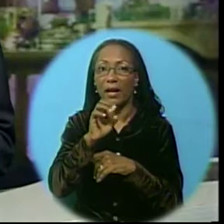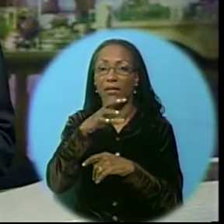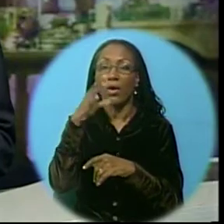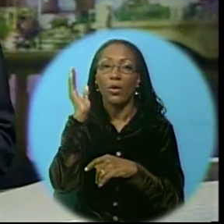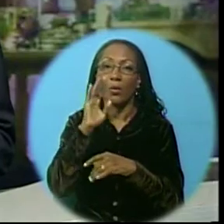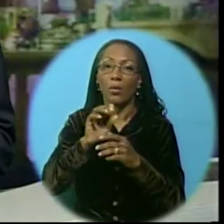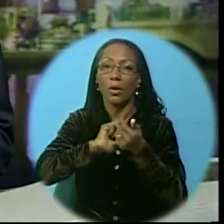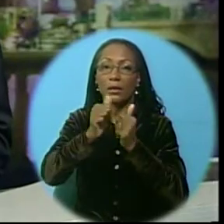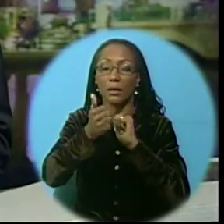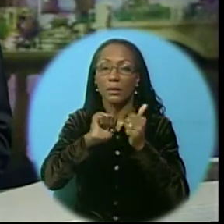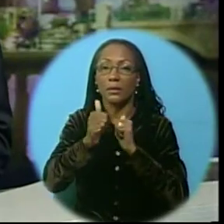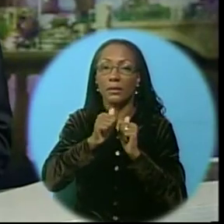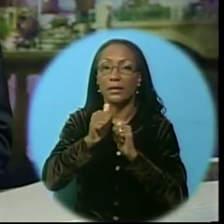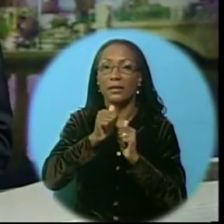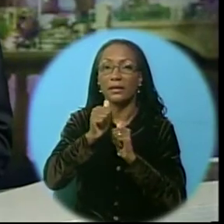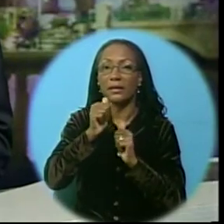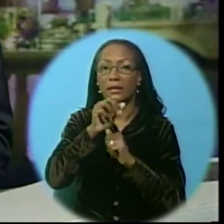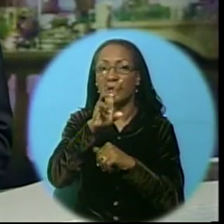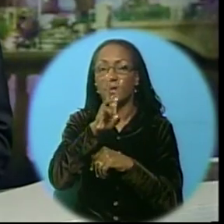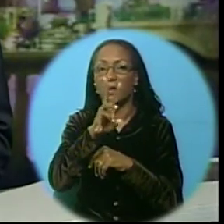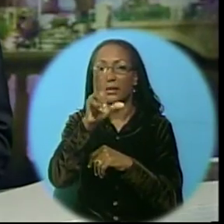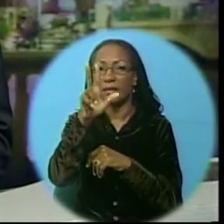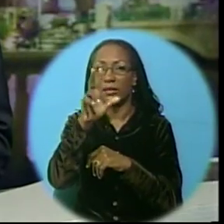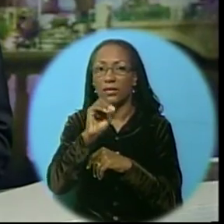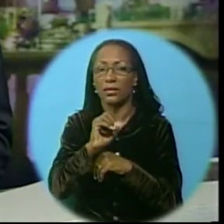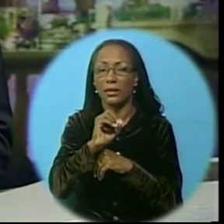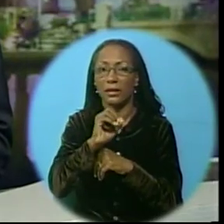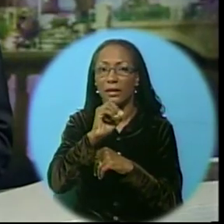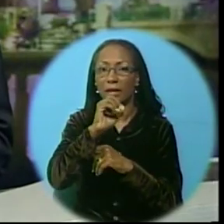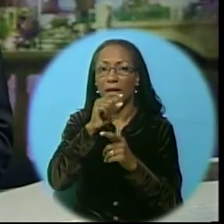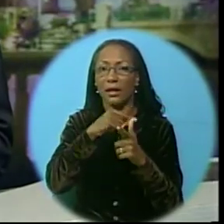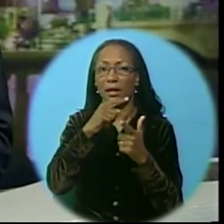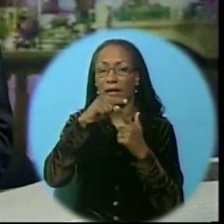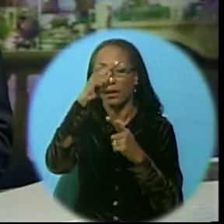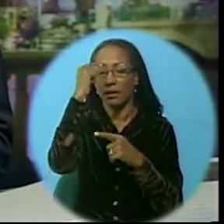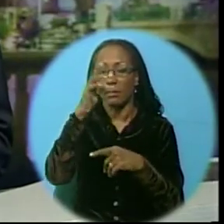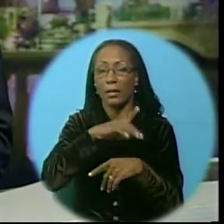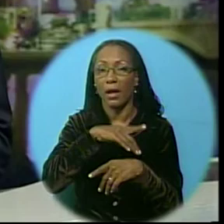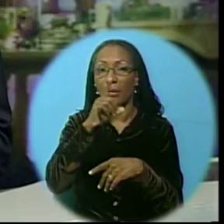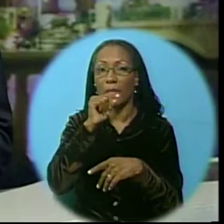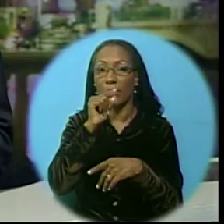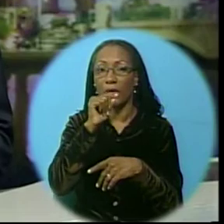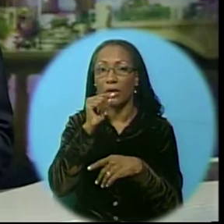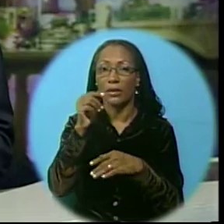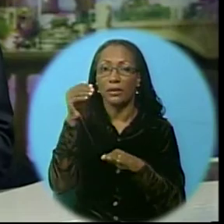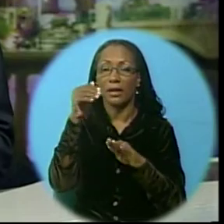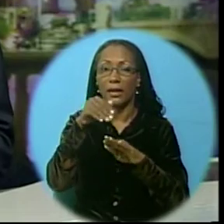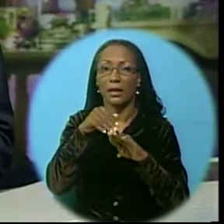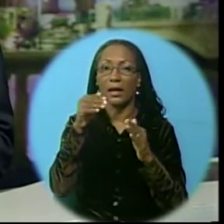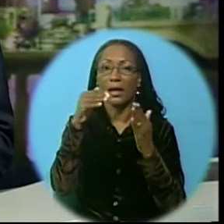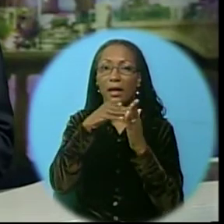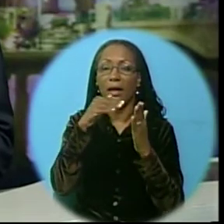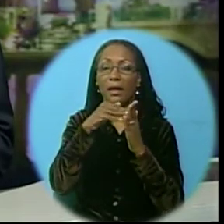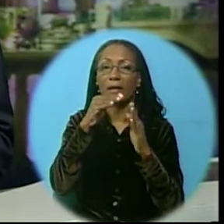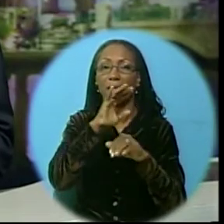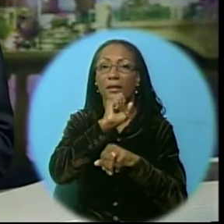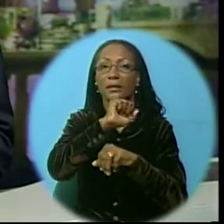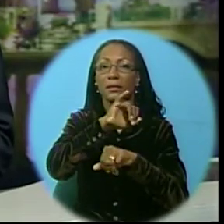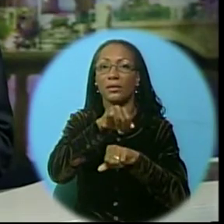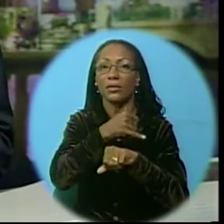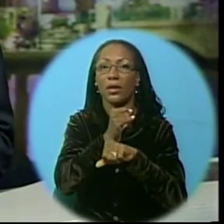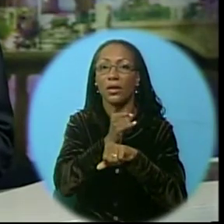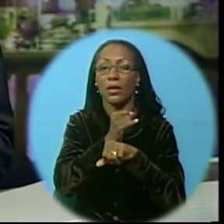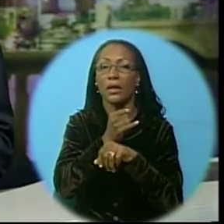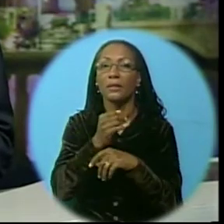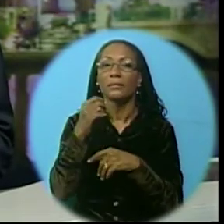it'll be Blackbirds versus Urban Vibes St. John Sonics. Ever since open water swimming was introduced as an Olympic sport